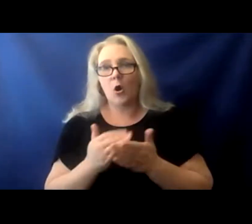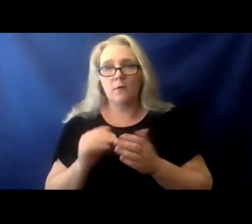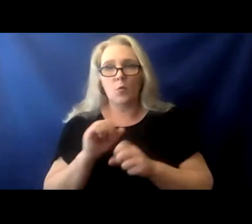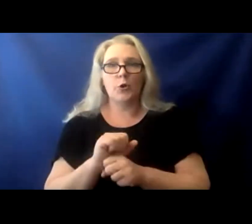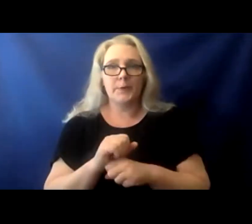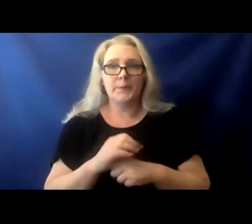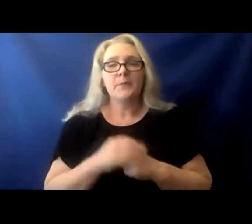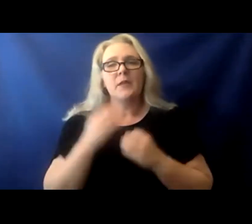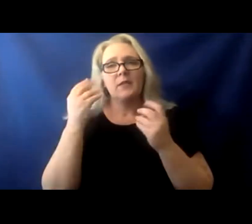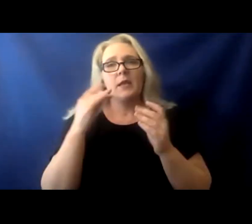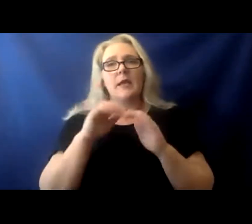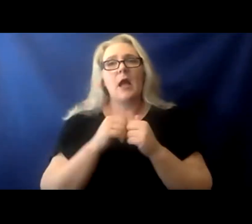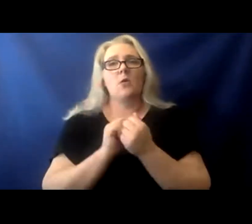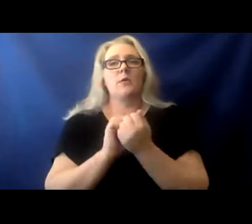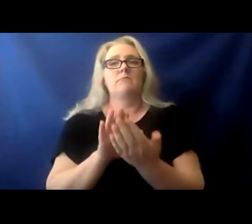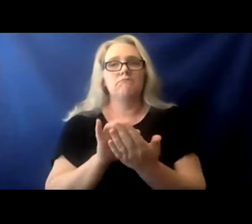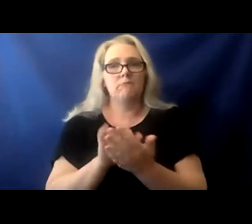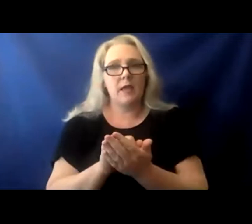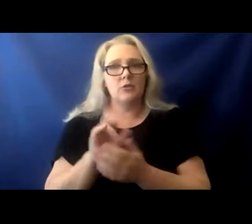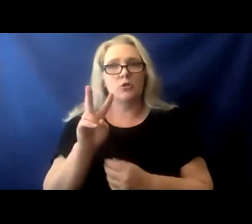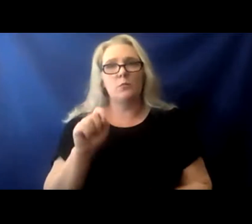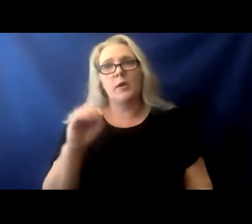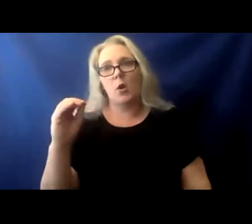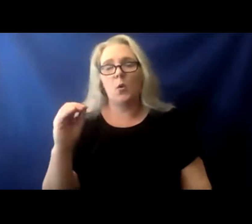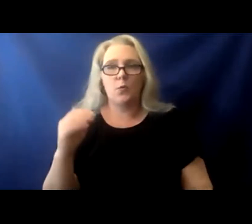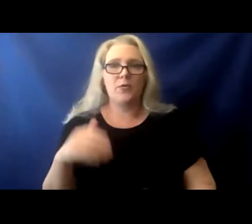how we tackle kind of that 2.0.